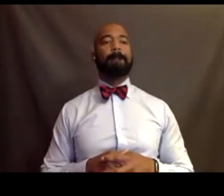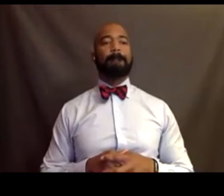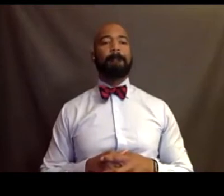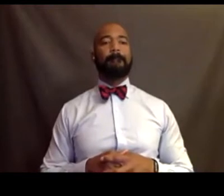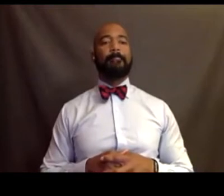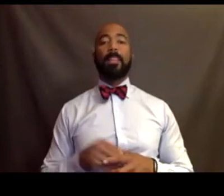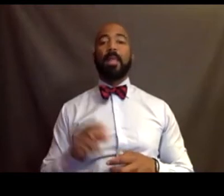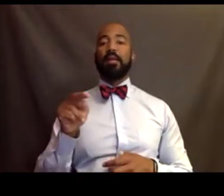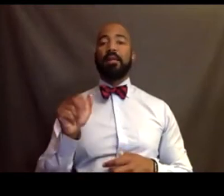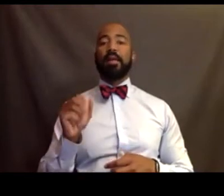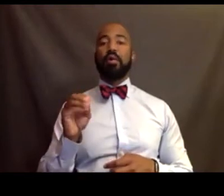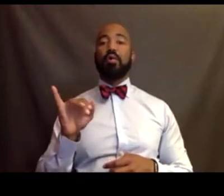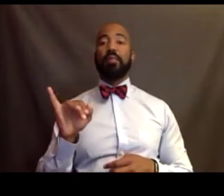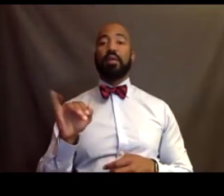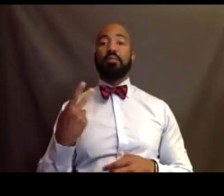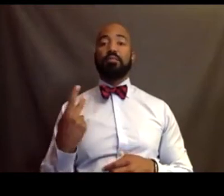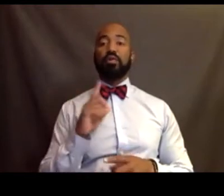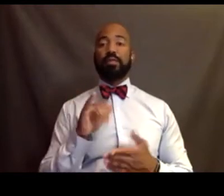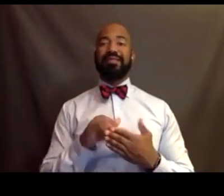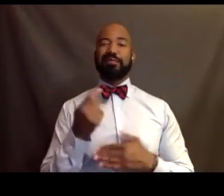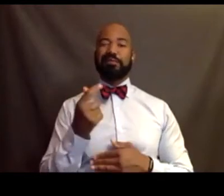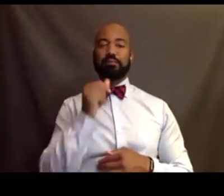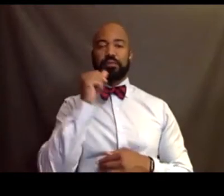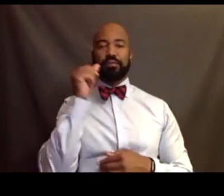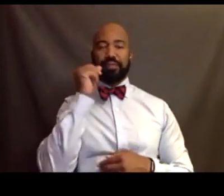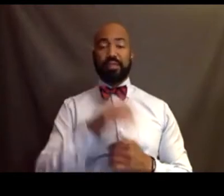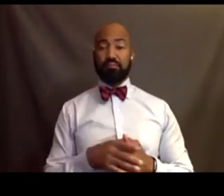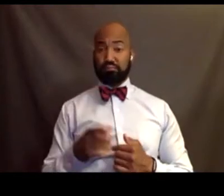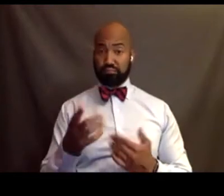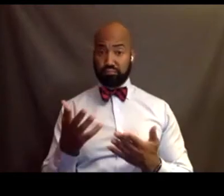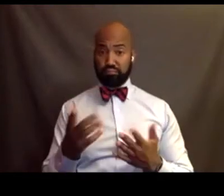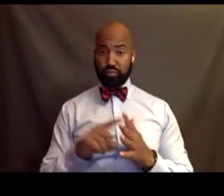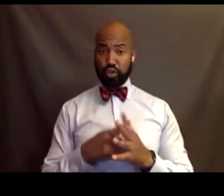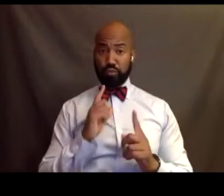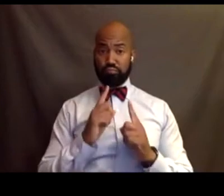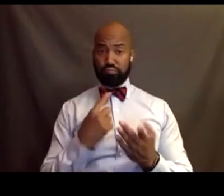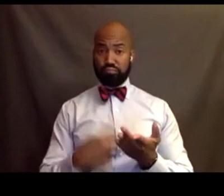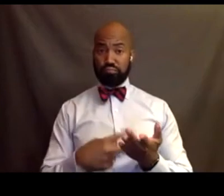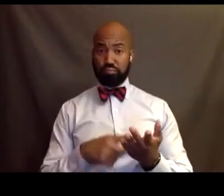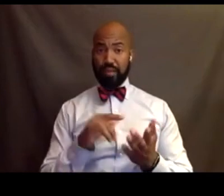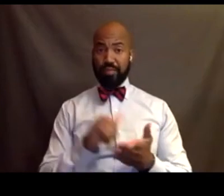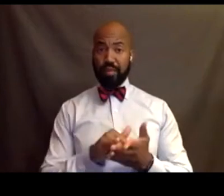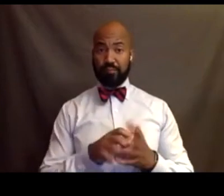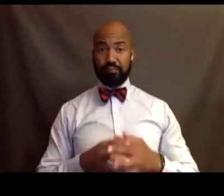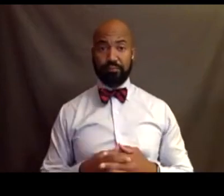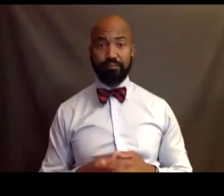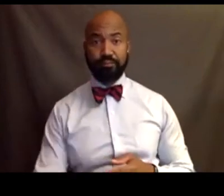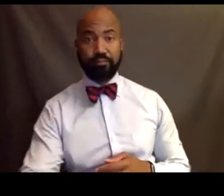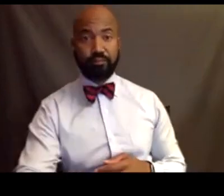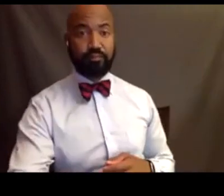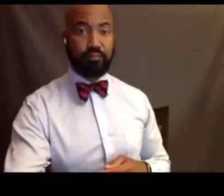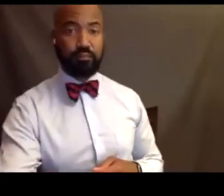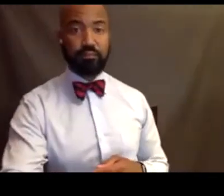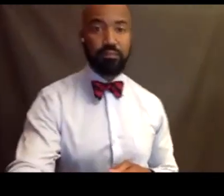Naomi, you and I talked about it a little bit yesterday. Do you want to start that, like maybe what we talked about, the two parts of